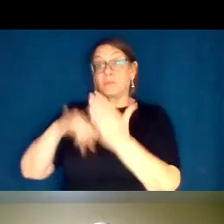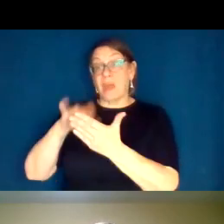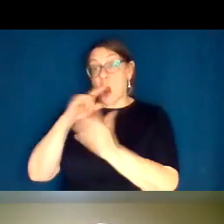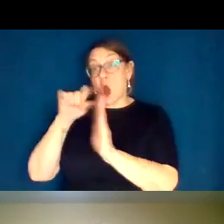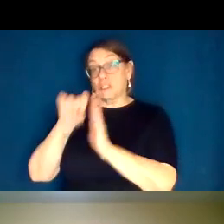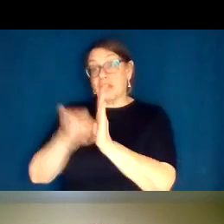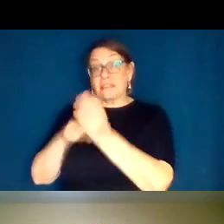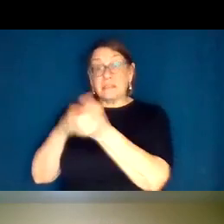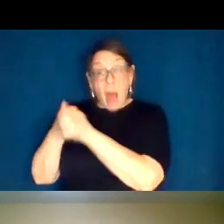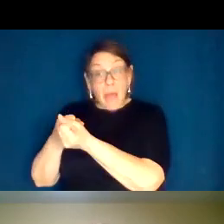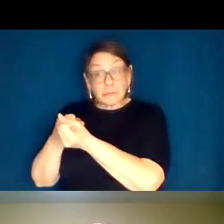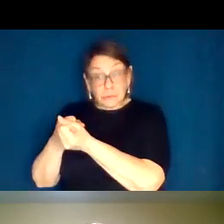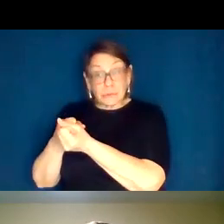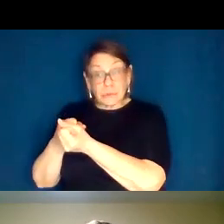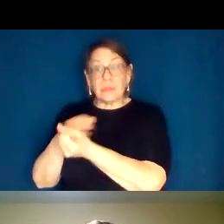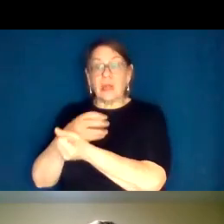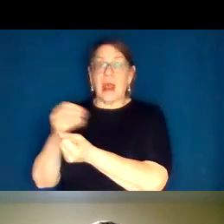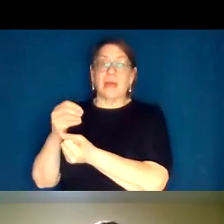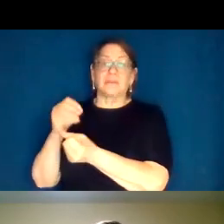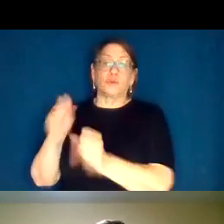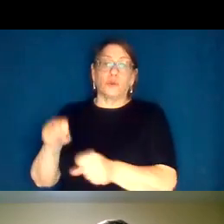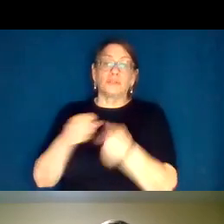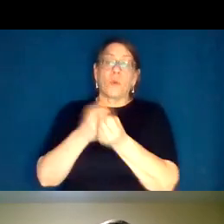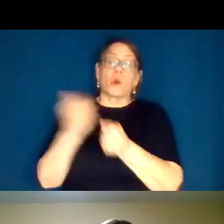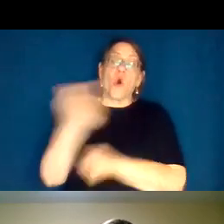with the intent of supporting all Rhode Islanders.